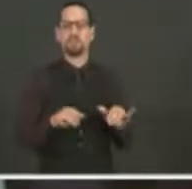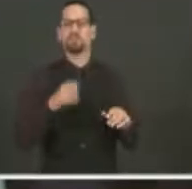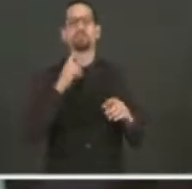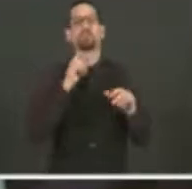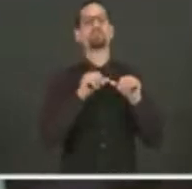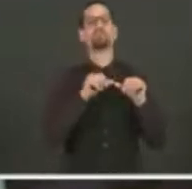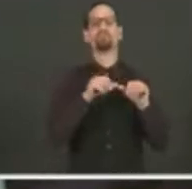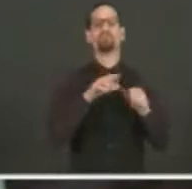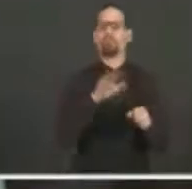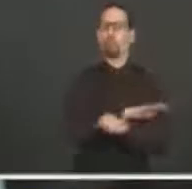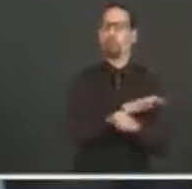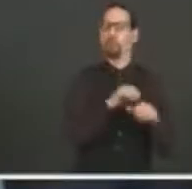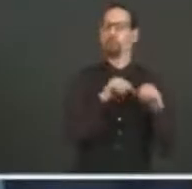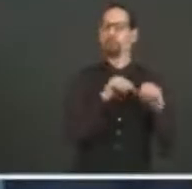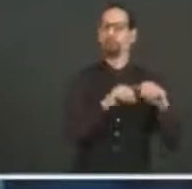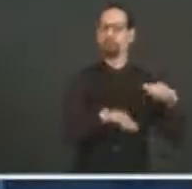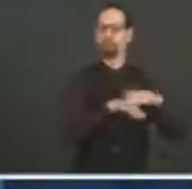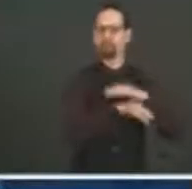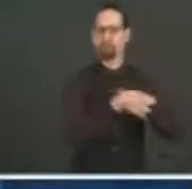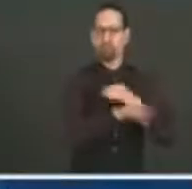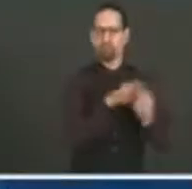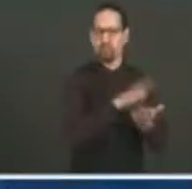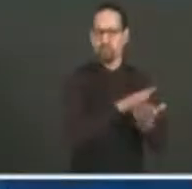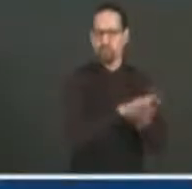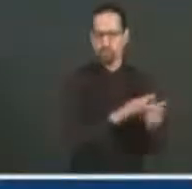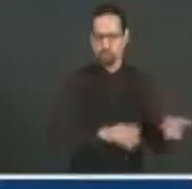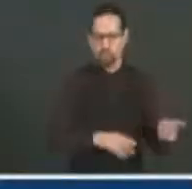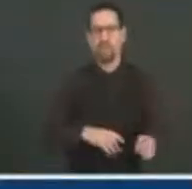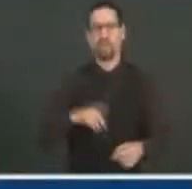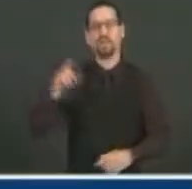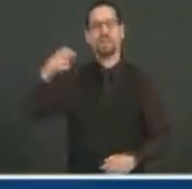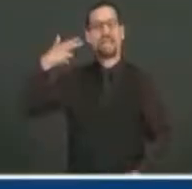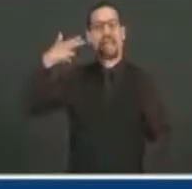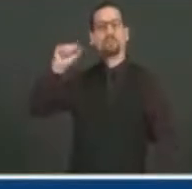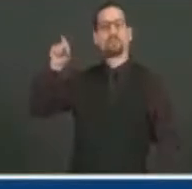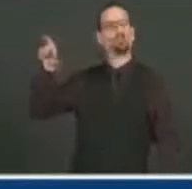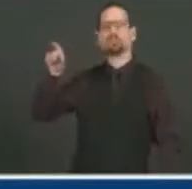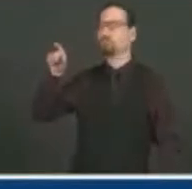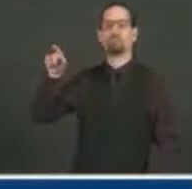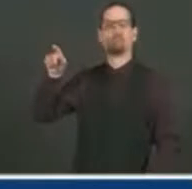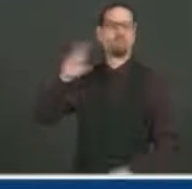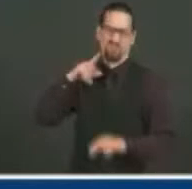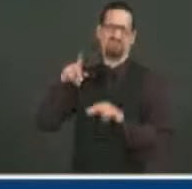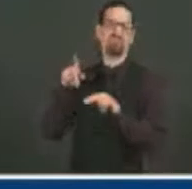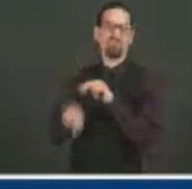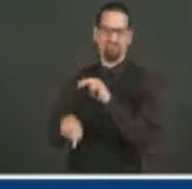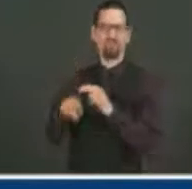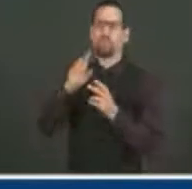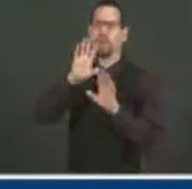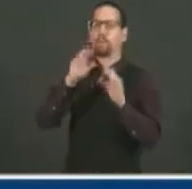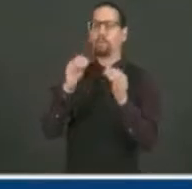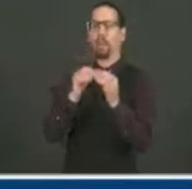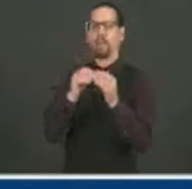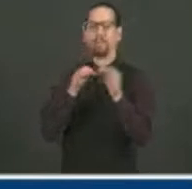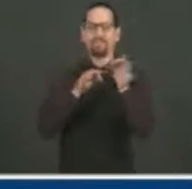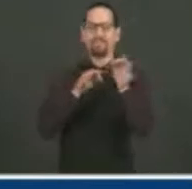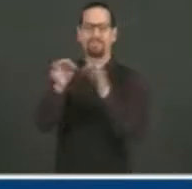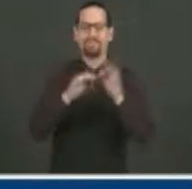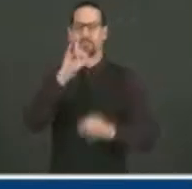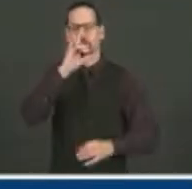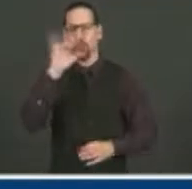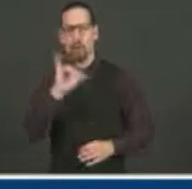learning. For high schools, we'll have to scale back. There'll be a lot more detail online today, but I just want to give everyone a